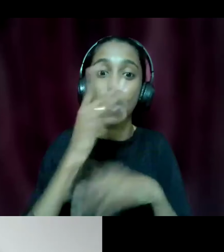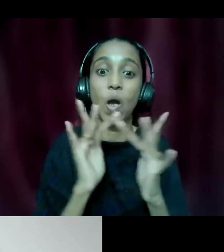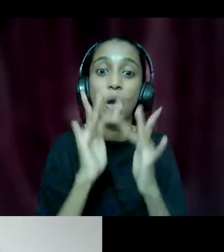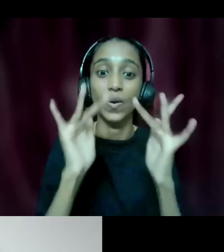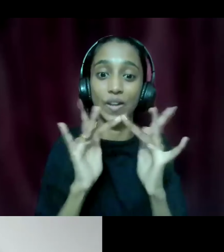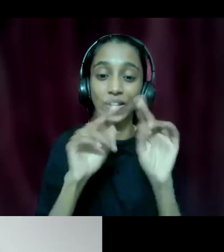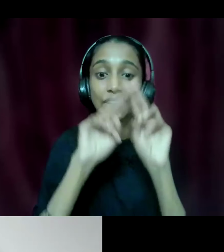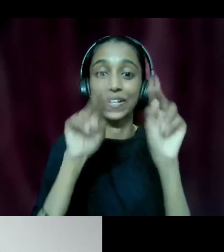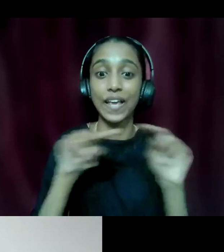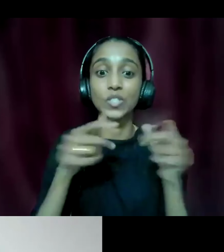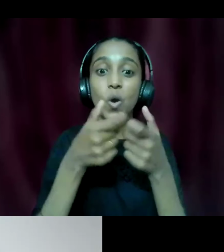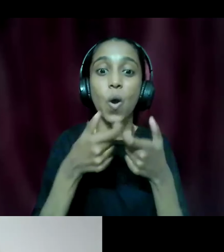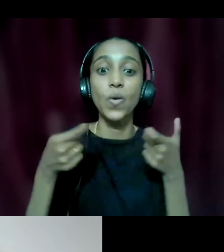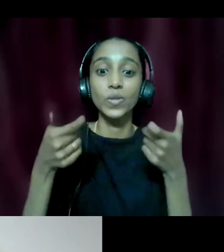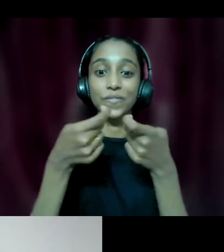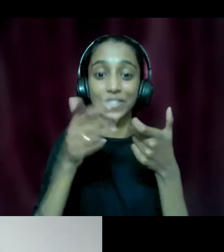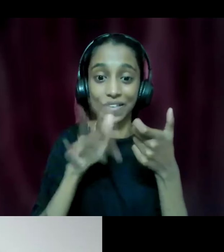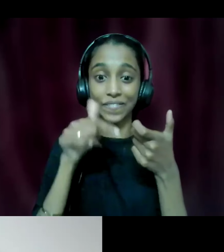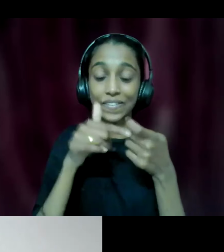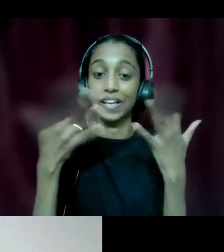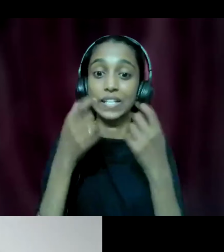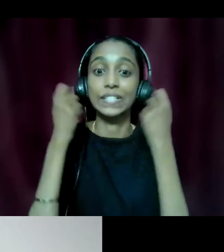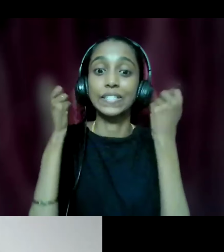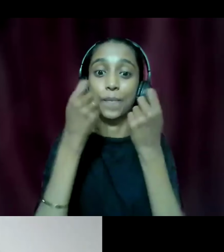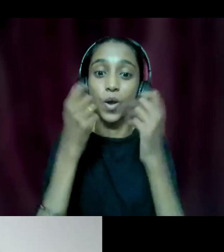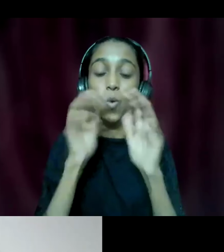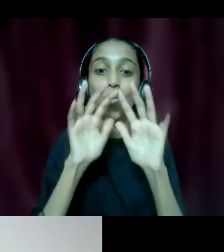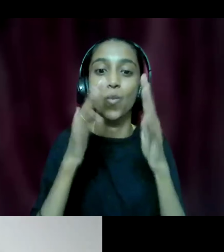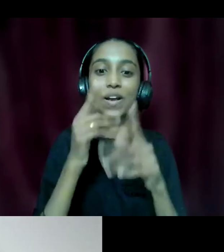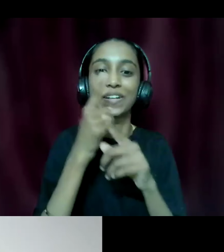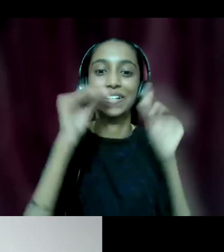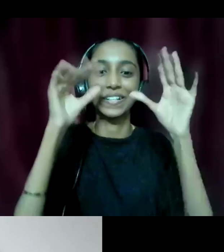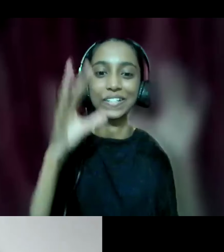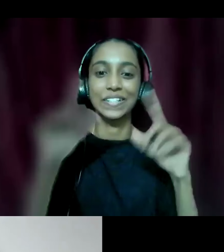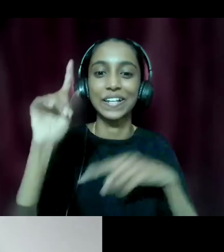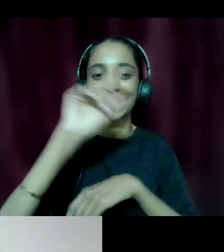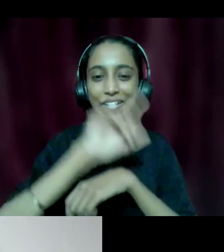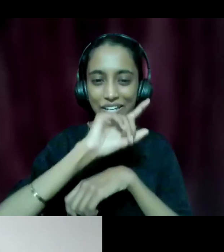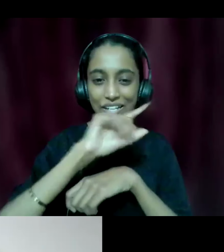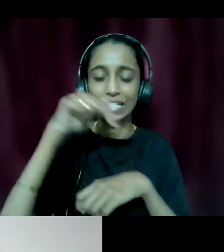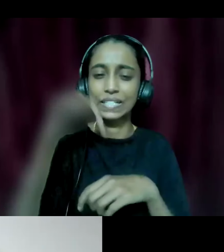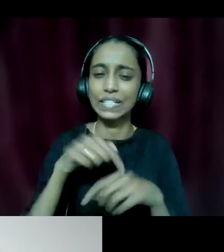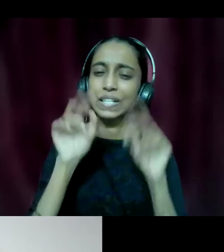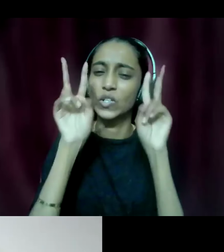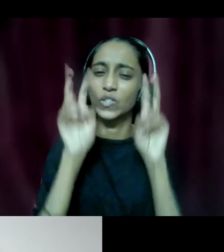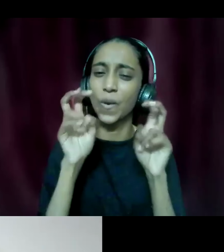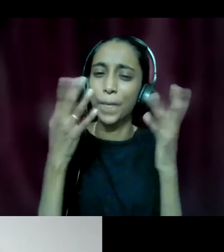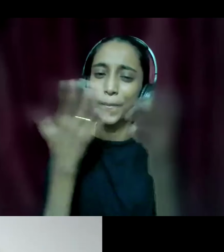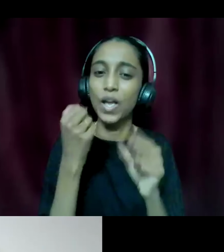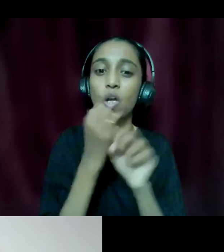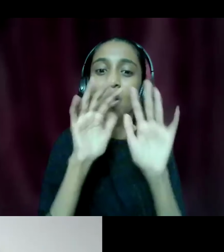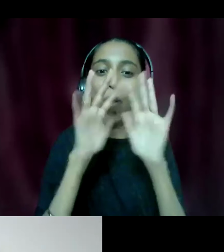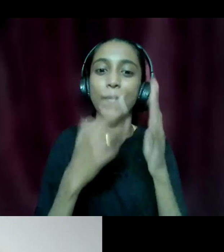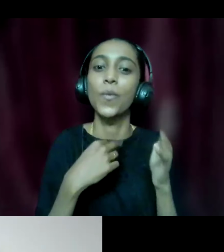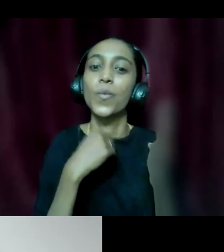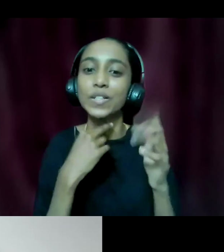international conference, which celebrates World's Teachers' Day. Our theme for this conference is Global Voices